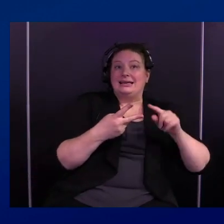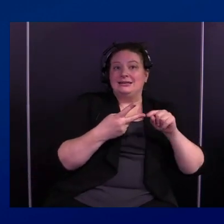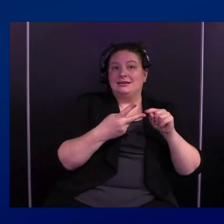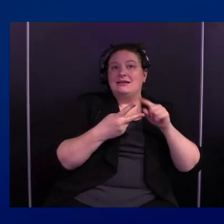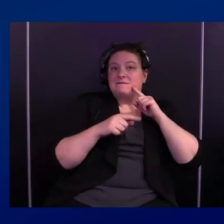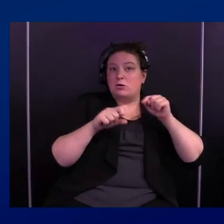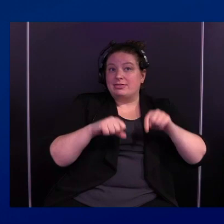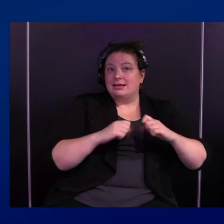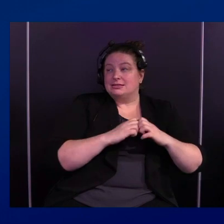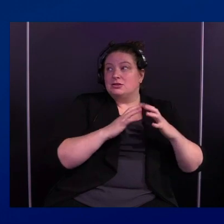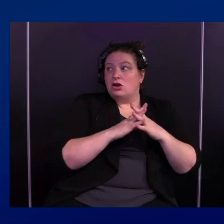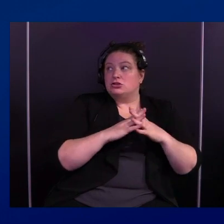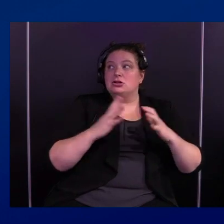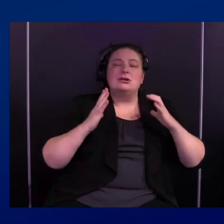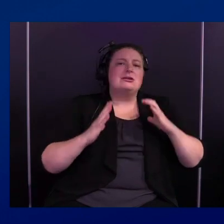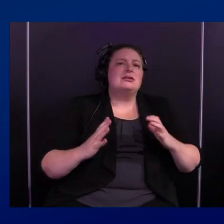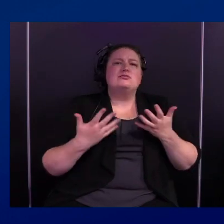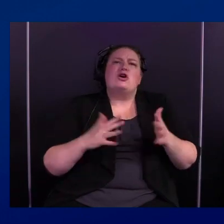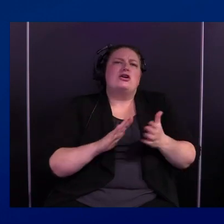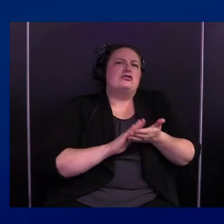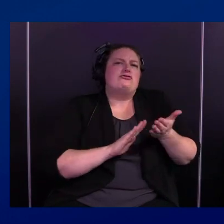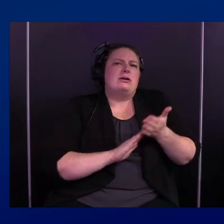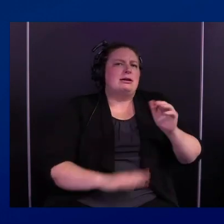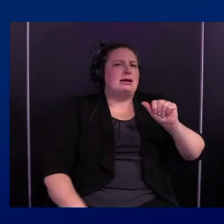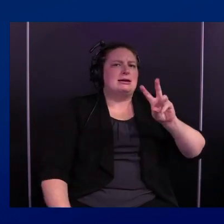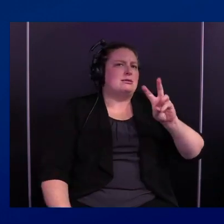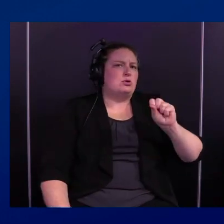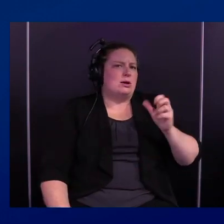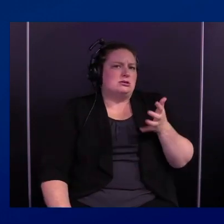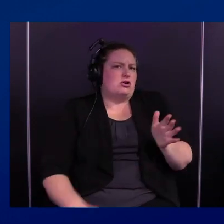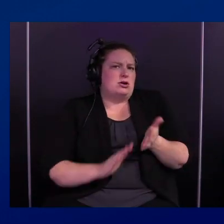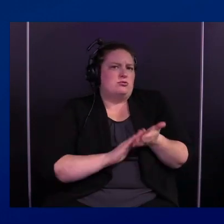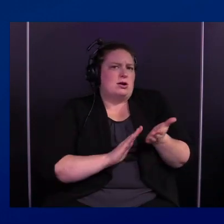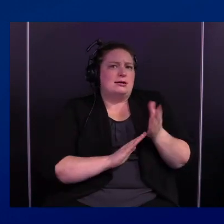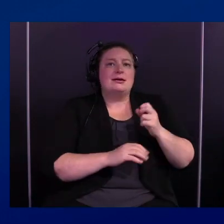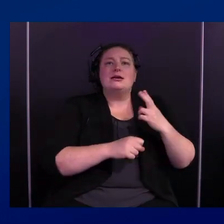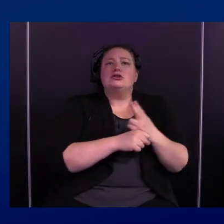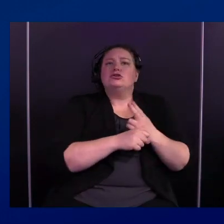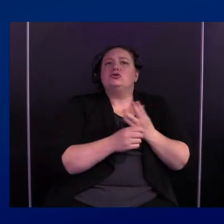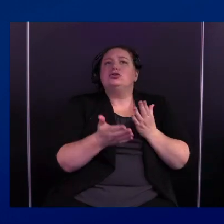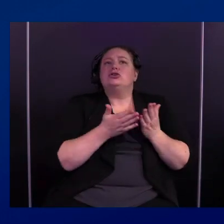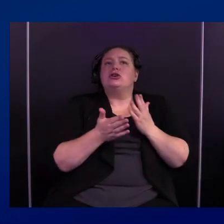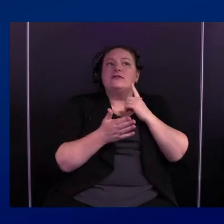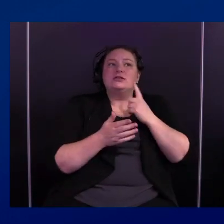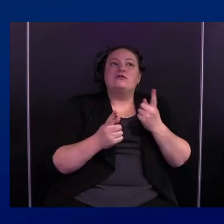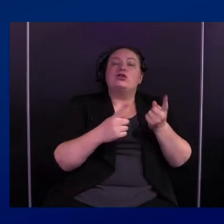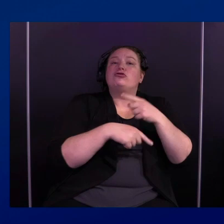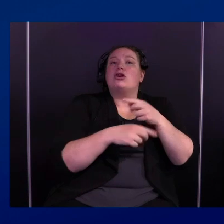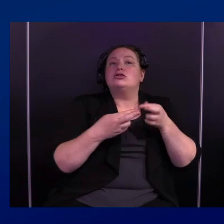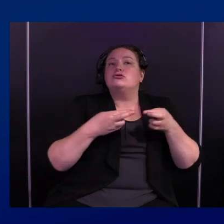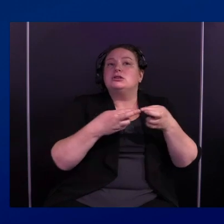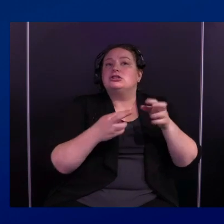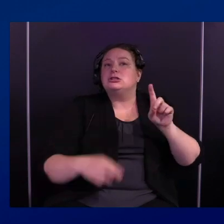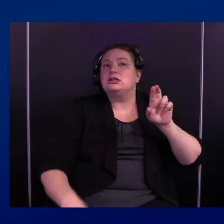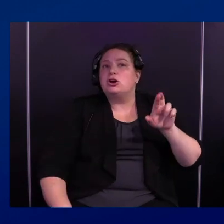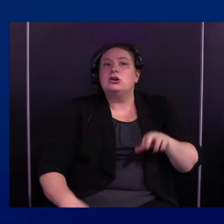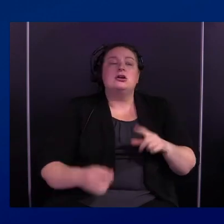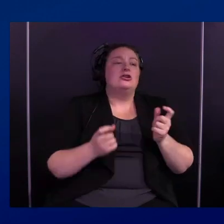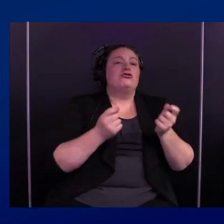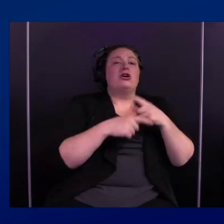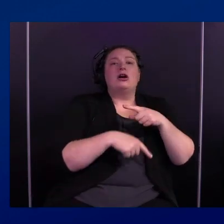is customers that are already running on AWS and use the service to do cross-region DR or cross-availability zone